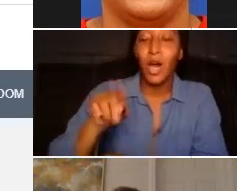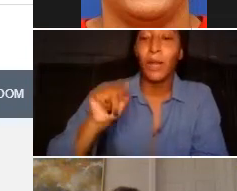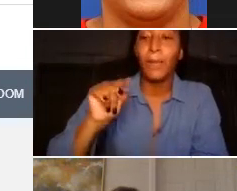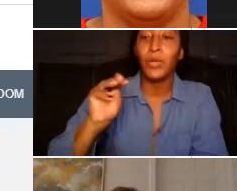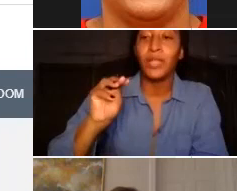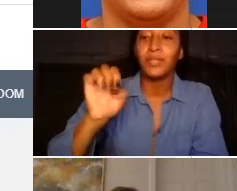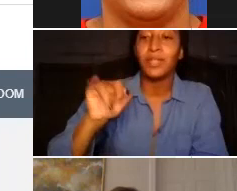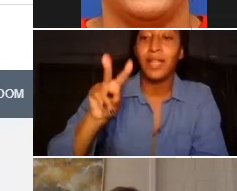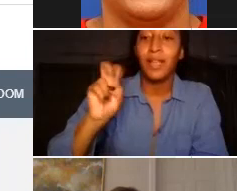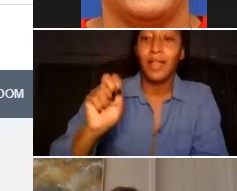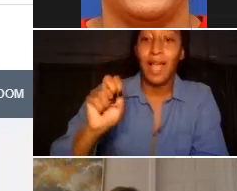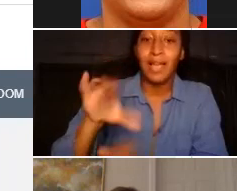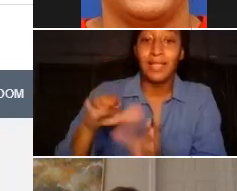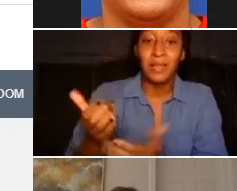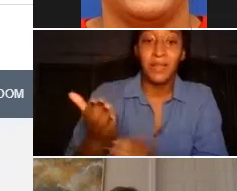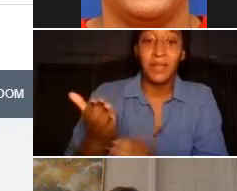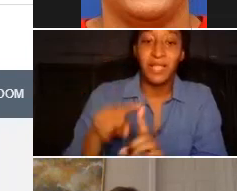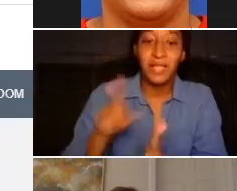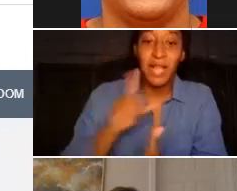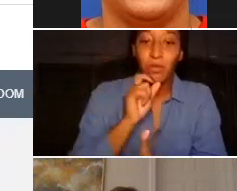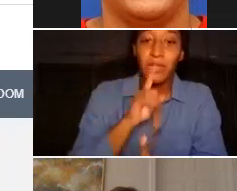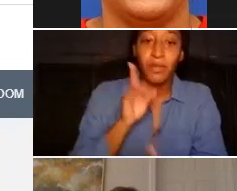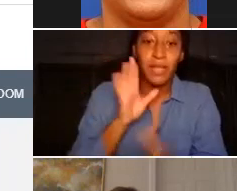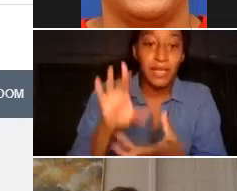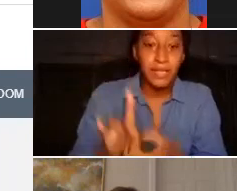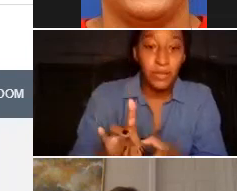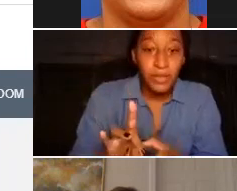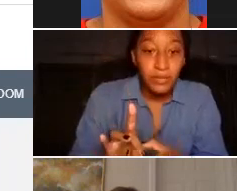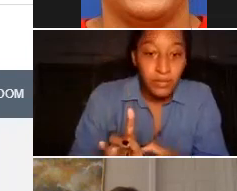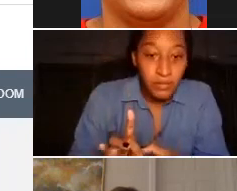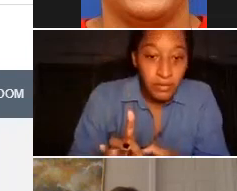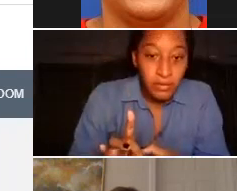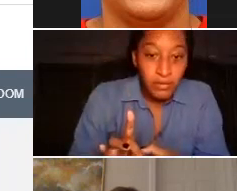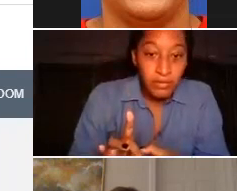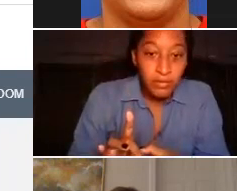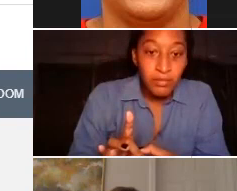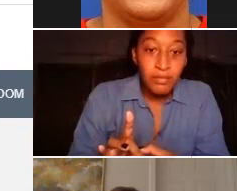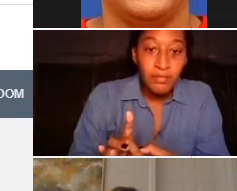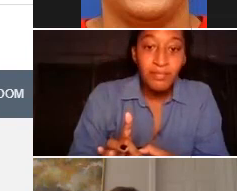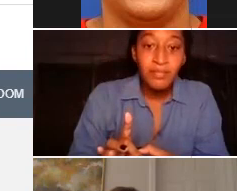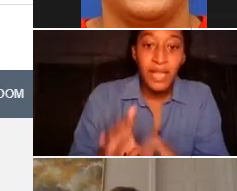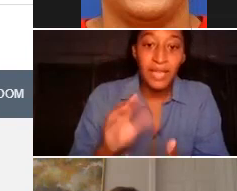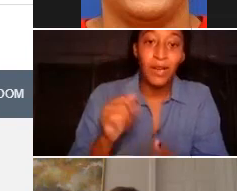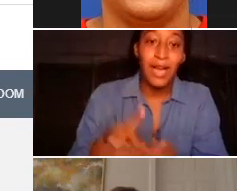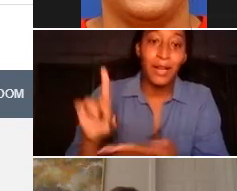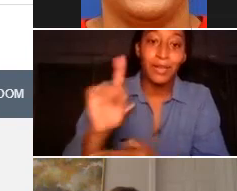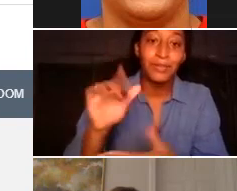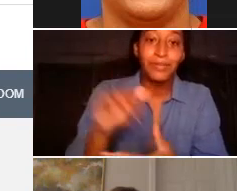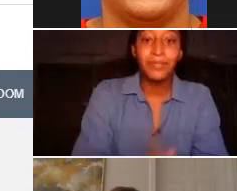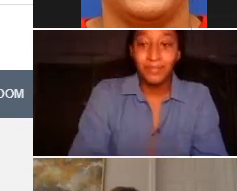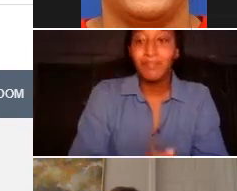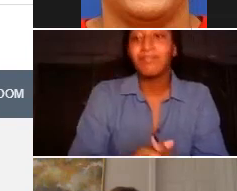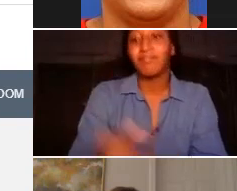took an automotive class before, but it's not really related to it. Okay.